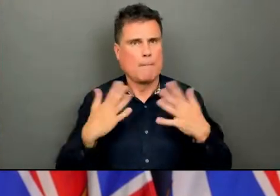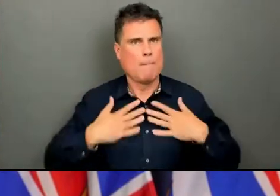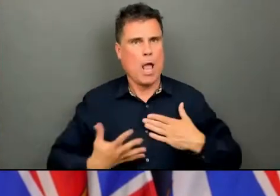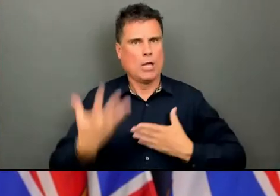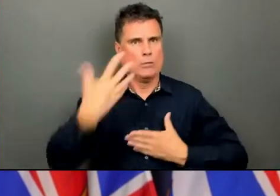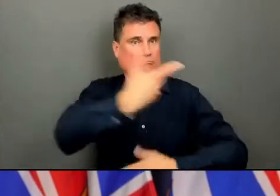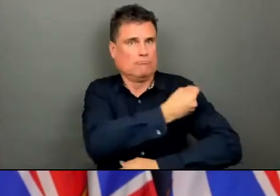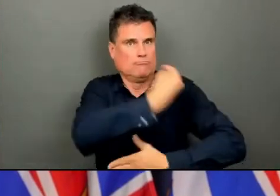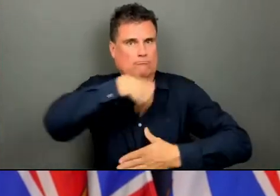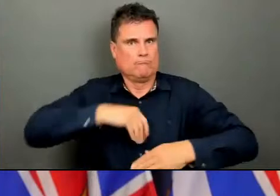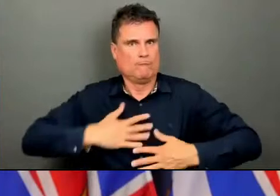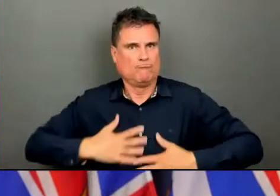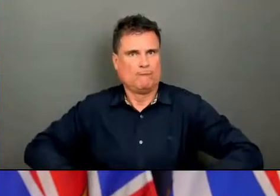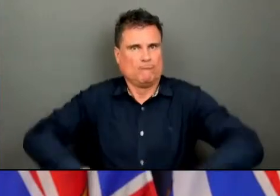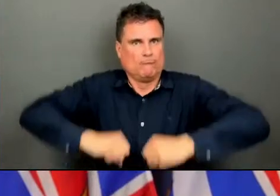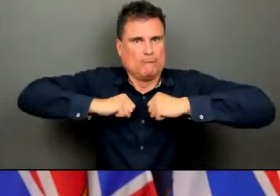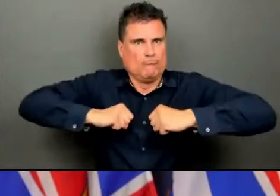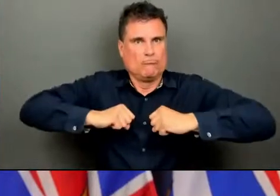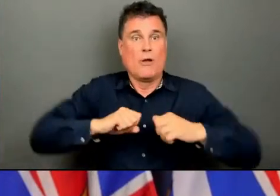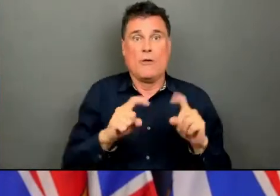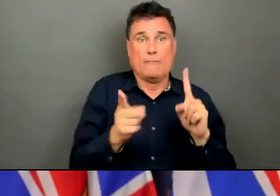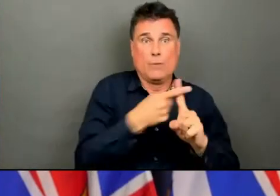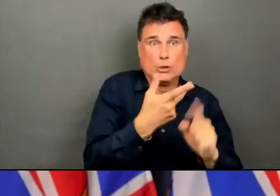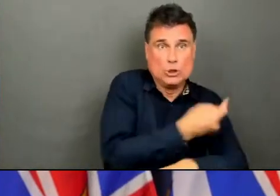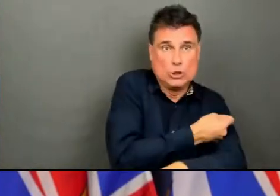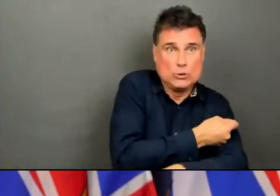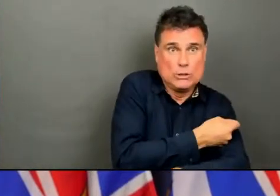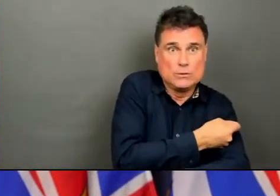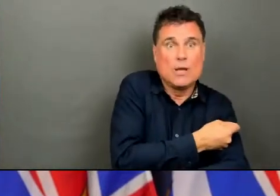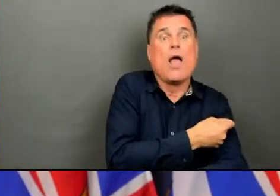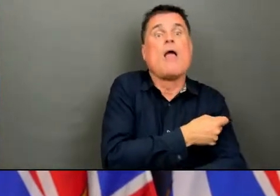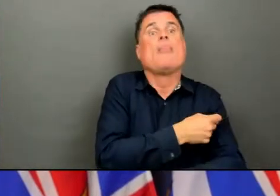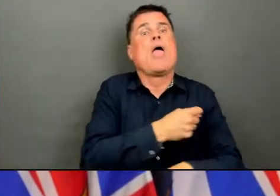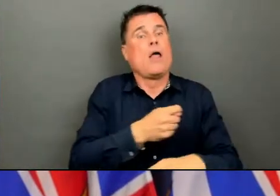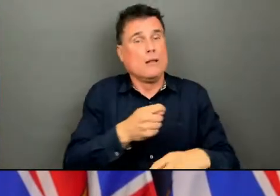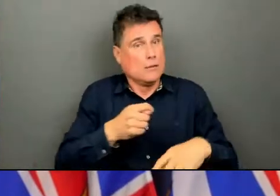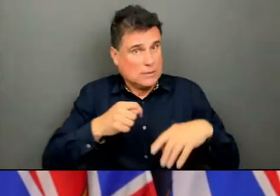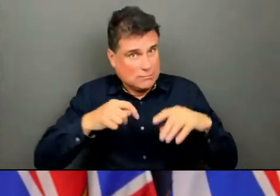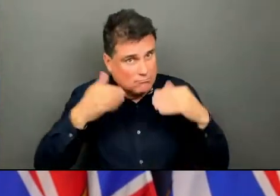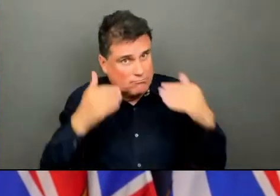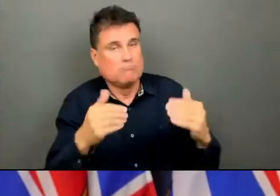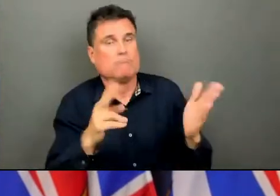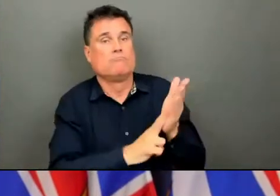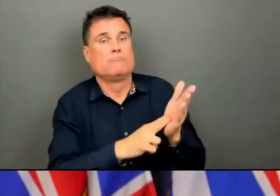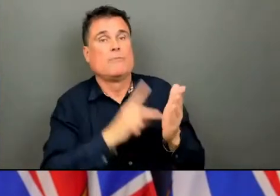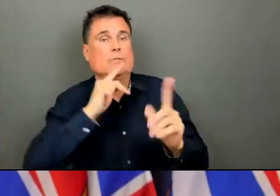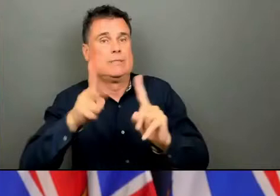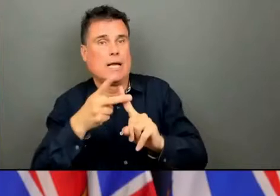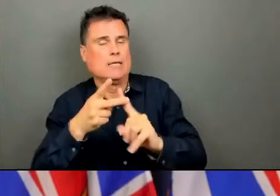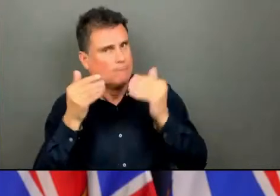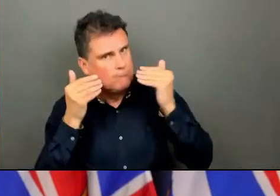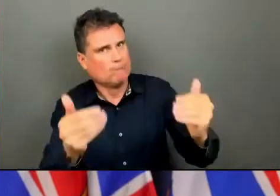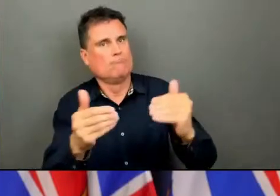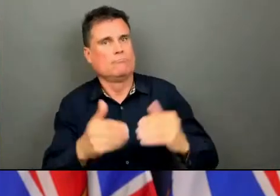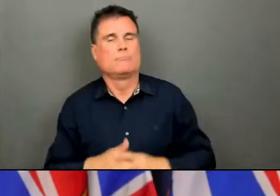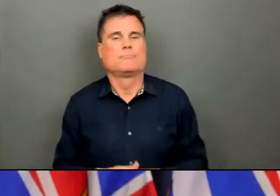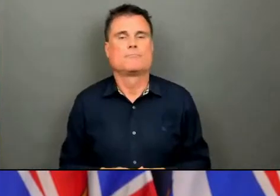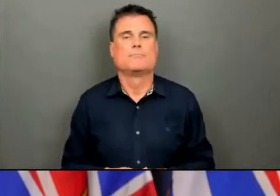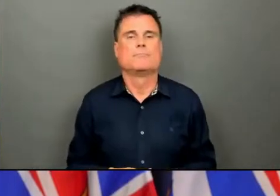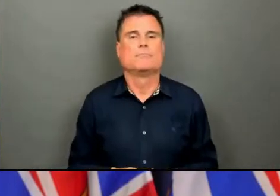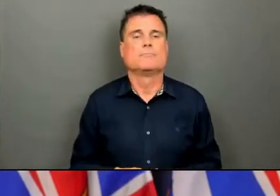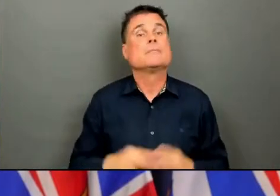second shots, by booking our appointments, and by getting our vaccinations. It's the determined steps we are taking each day to ensure our